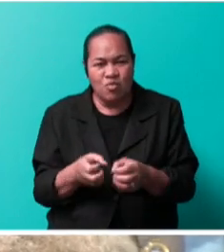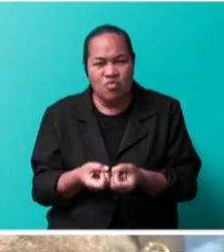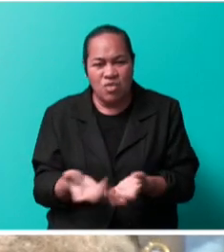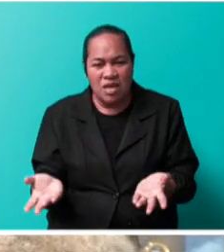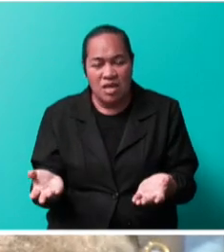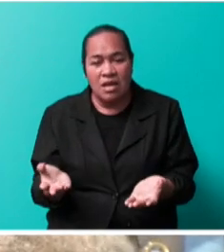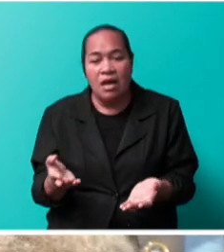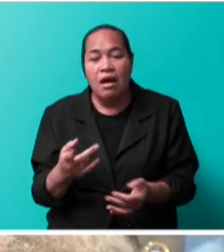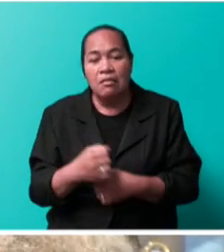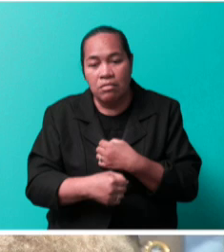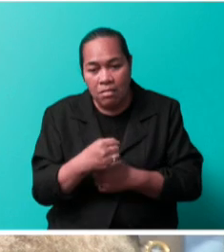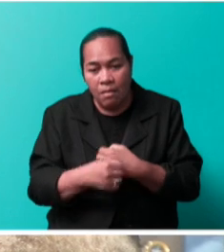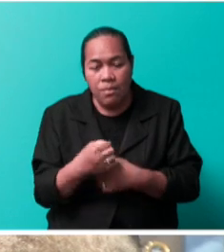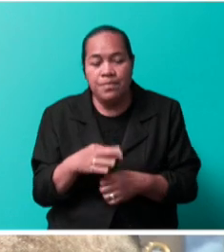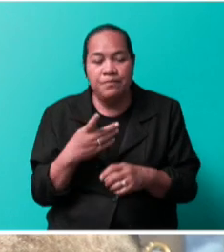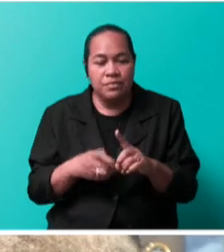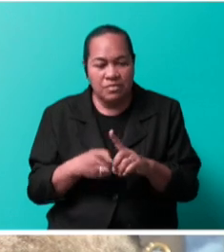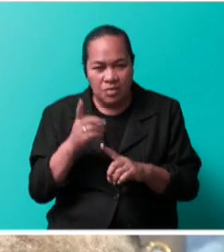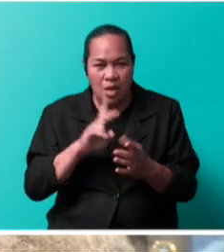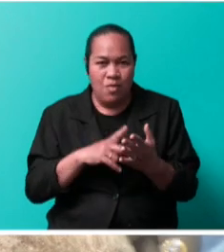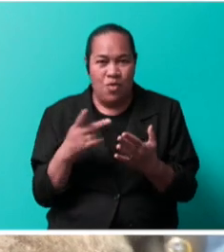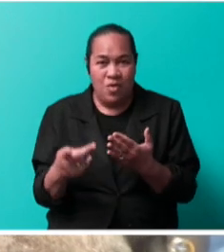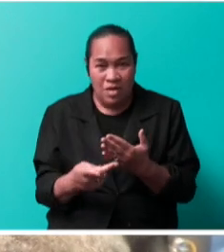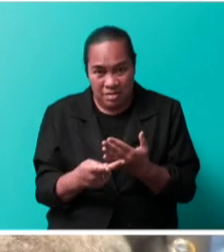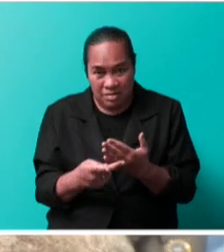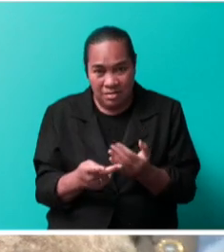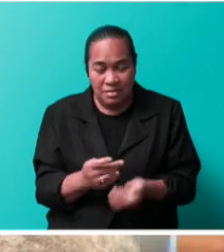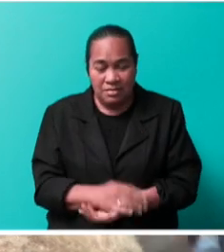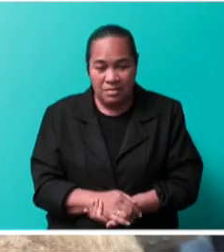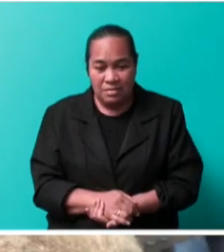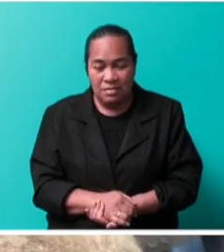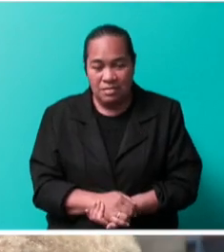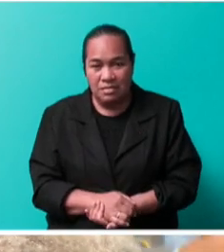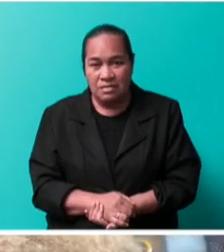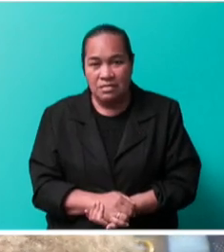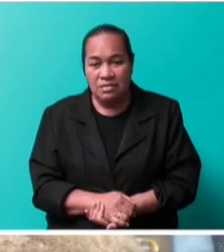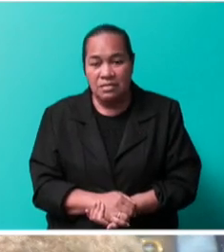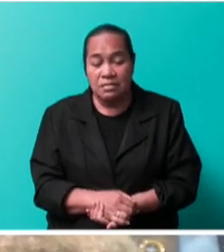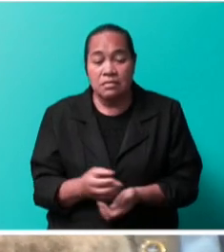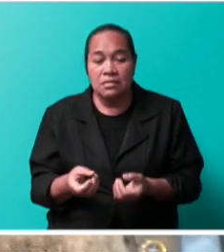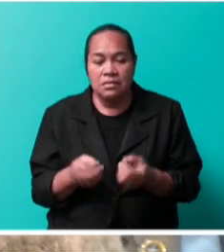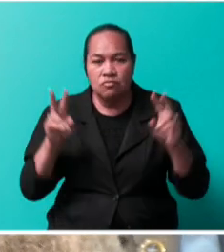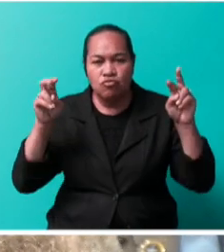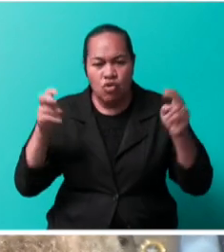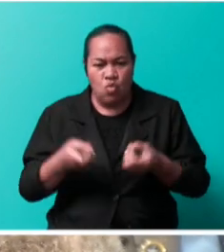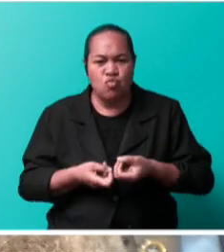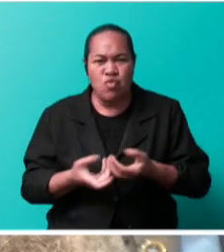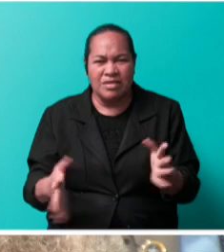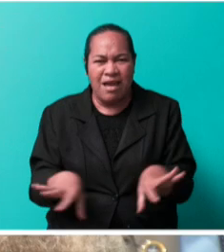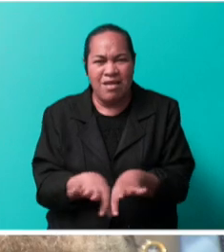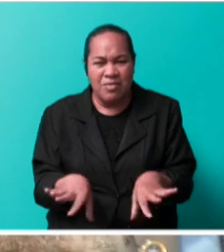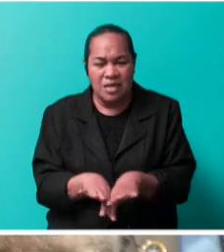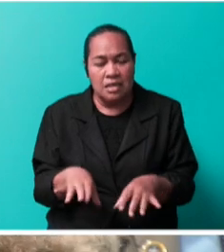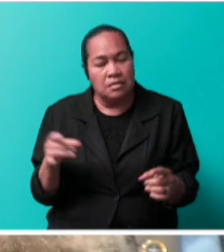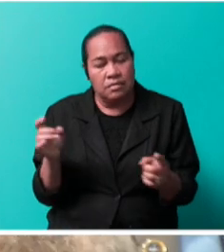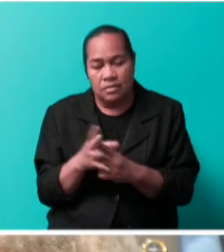Economic and Social Development Program. Mr. Speaker, sir, waste management remains one of the most critical services delivered